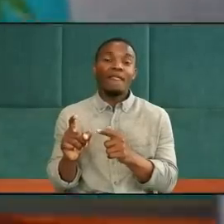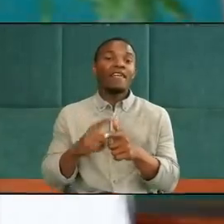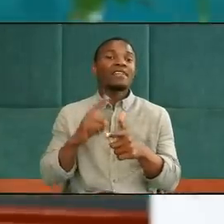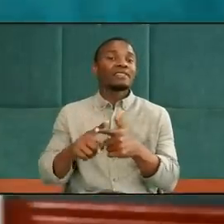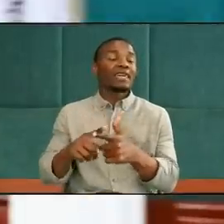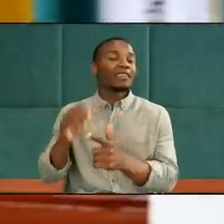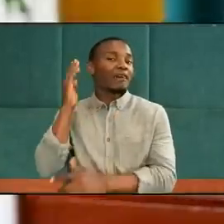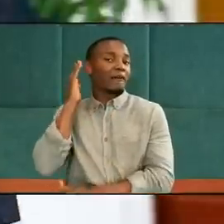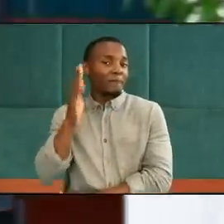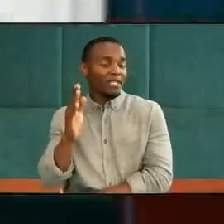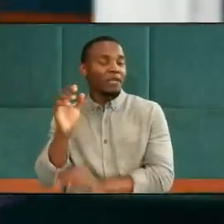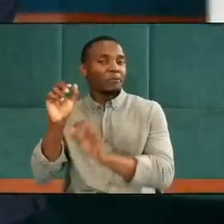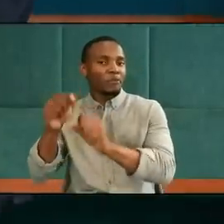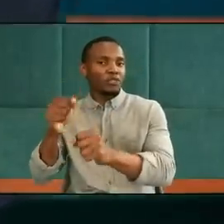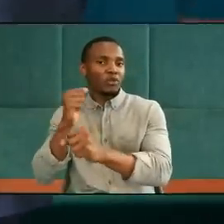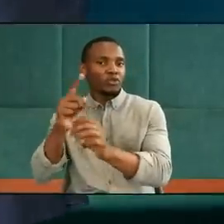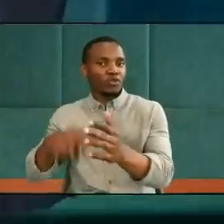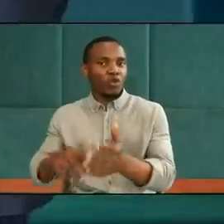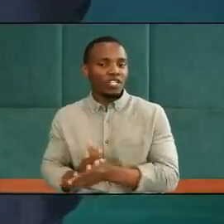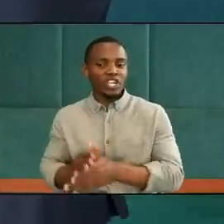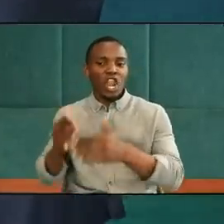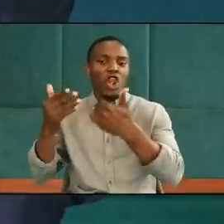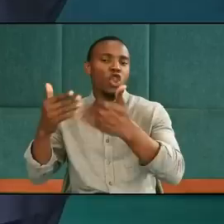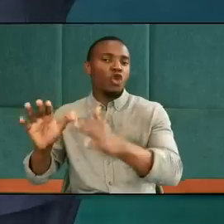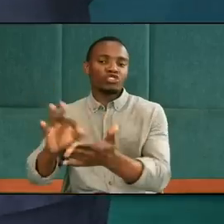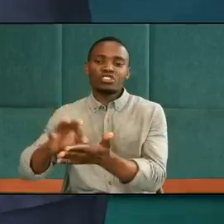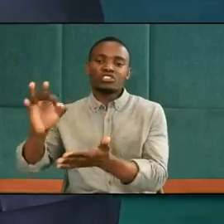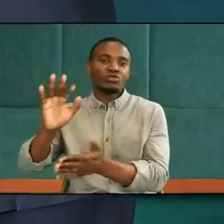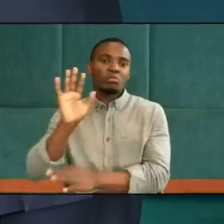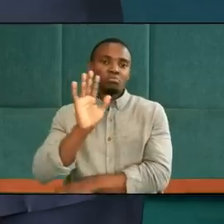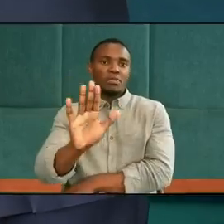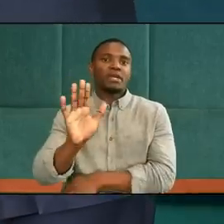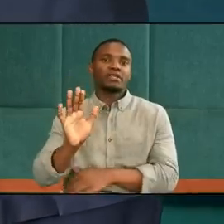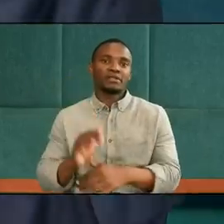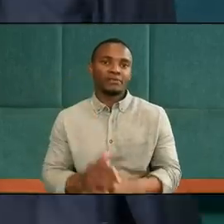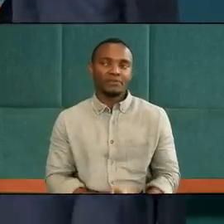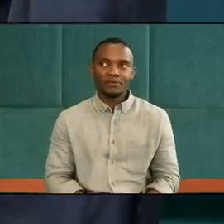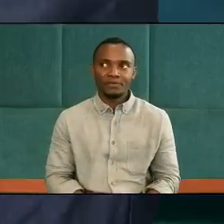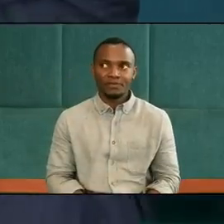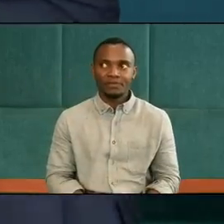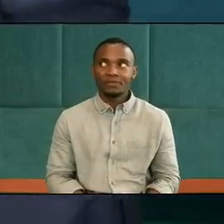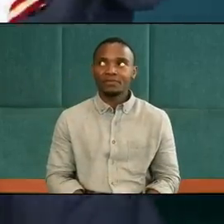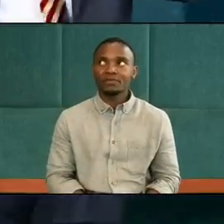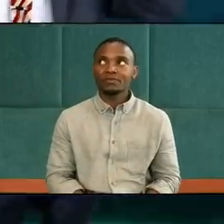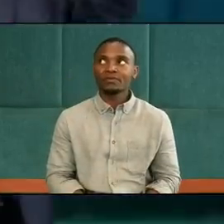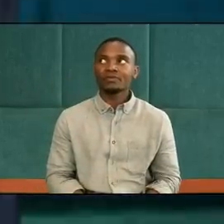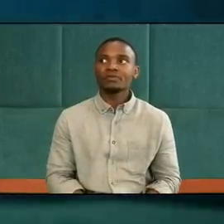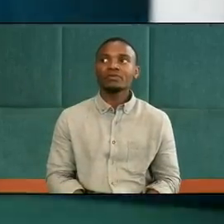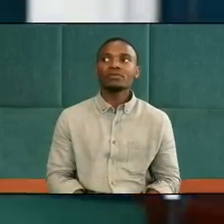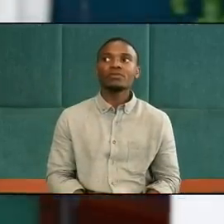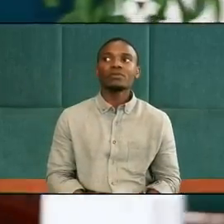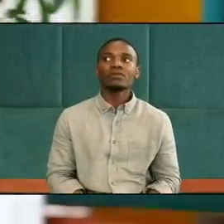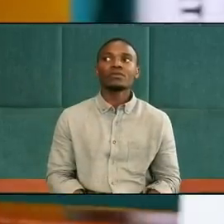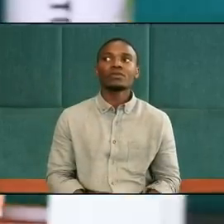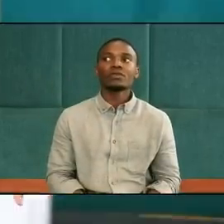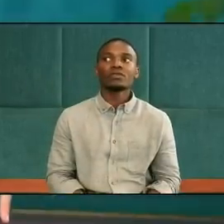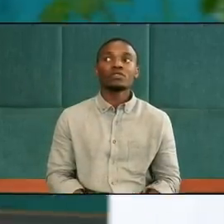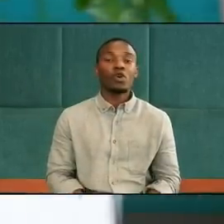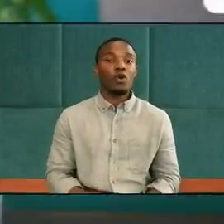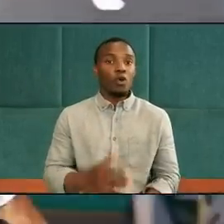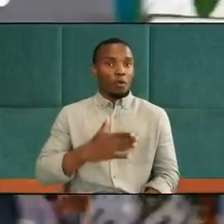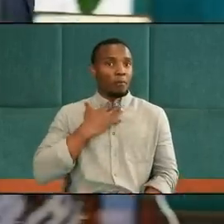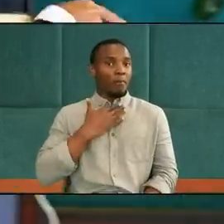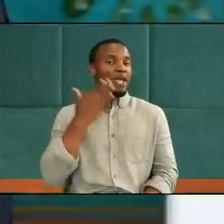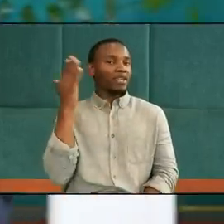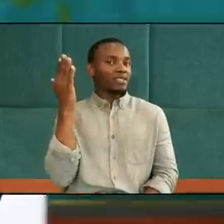Peter would probably have lost his soul. Oh, hang on, hang on. So in my sermon, when